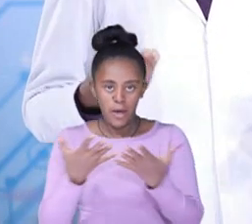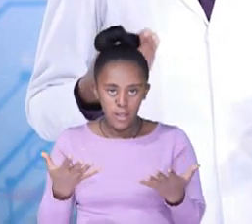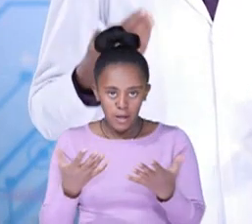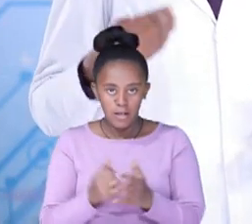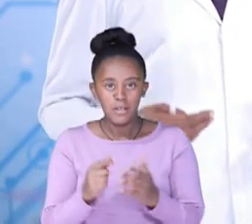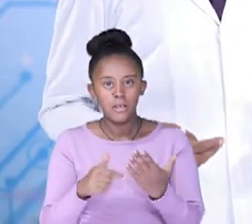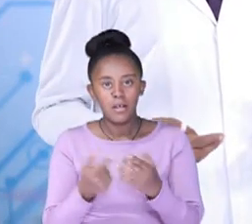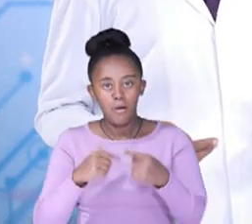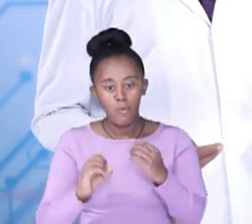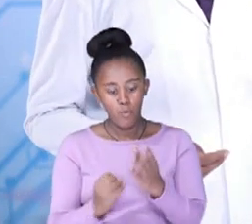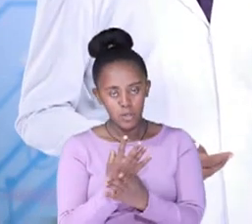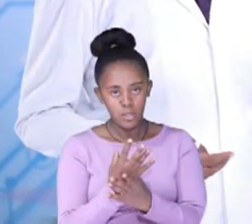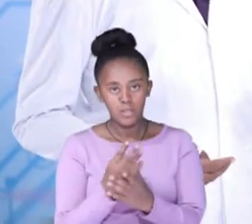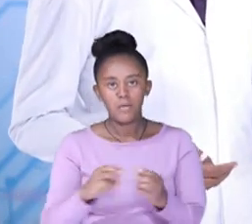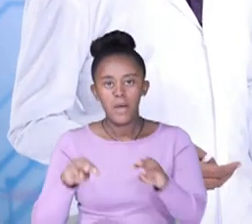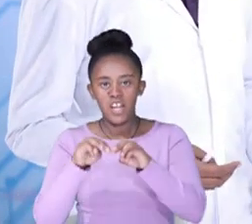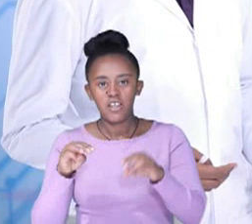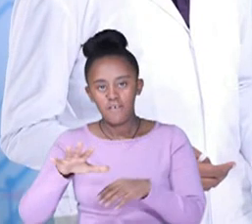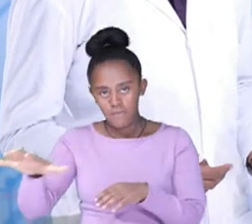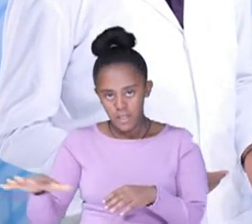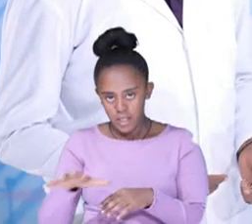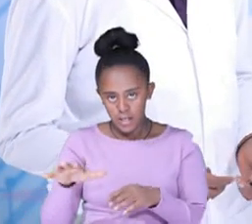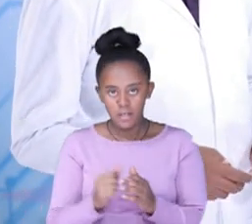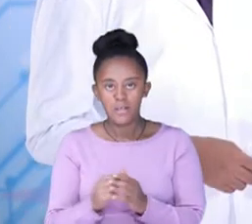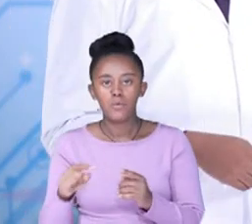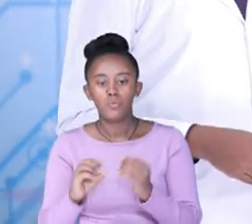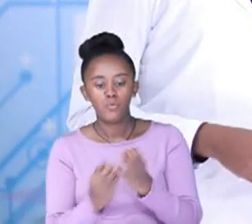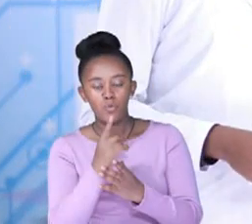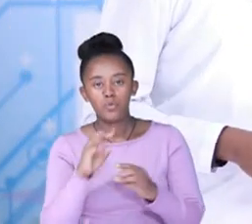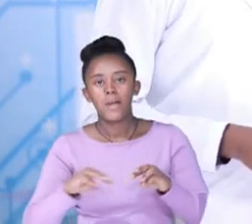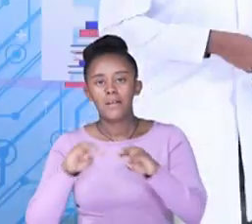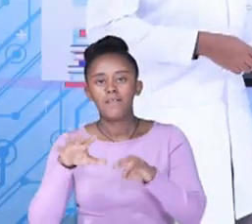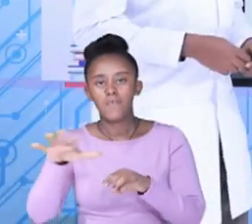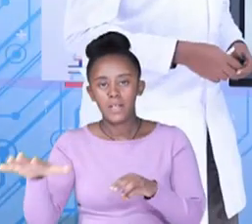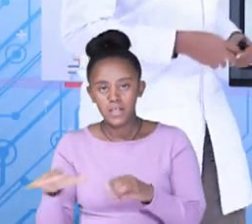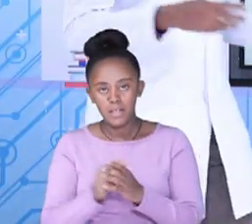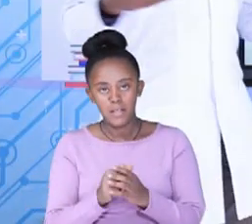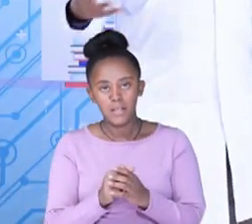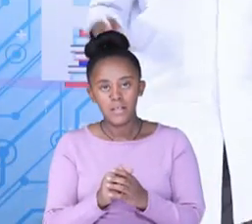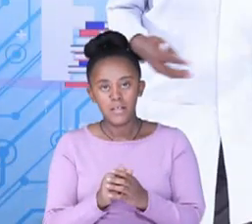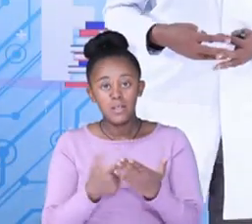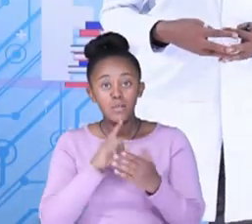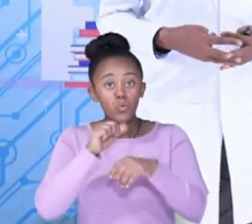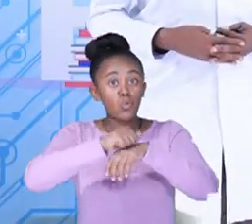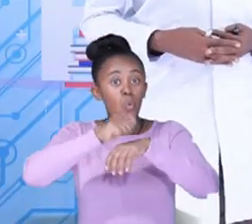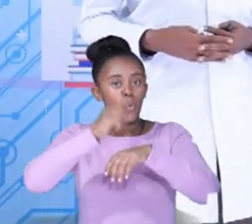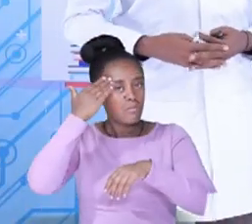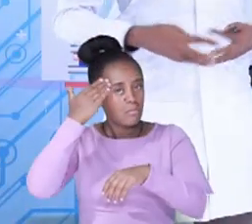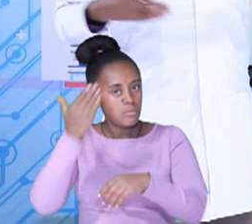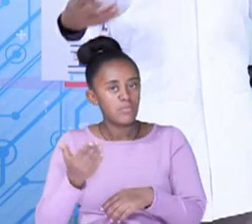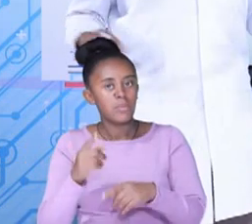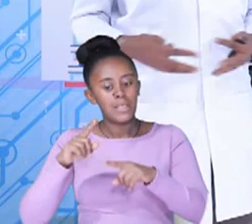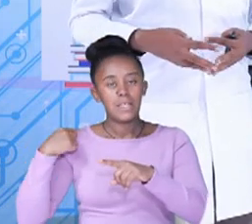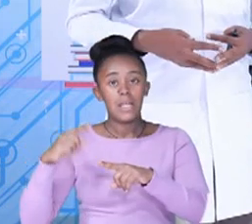material, they can produce magnetic field. They have a tendency to produce magnetic field. And this stone is well known since